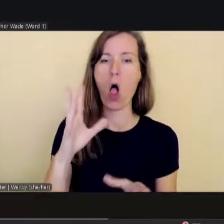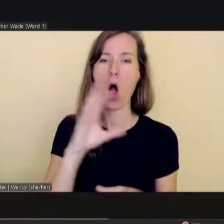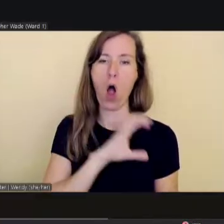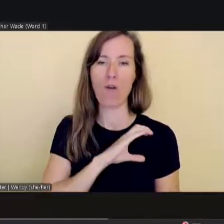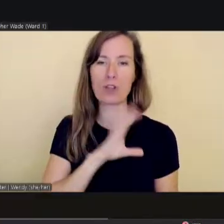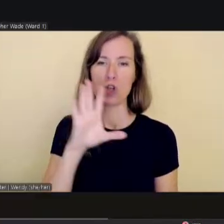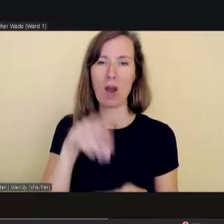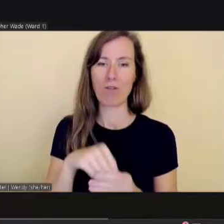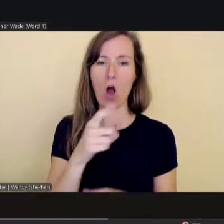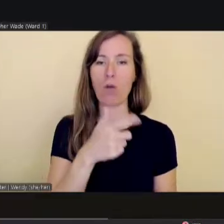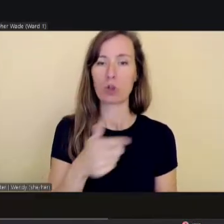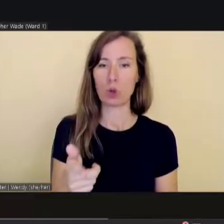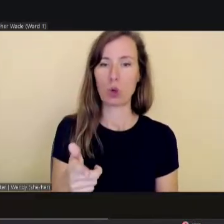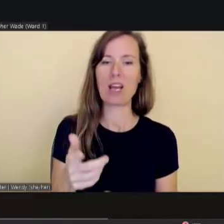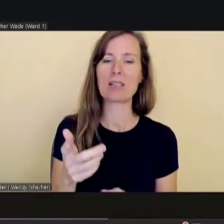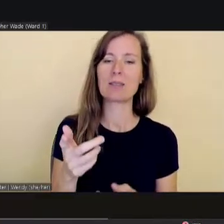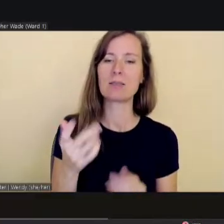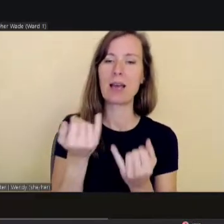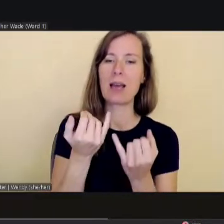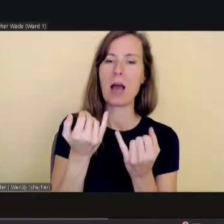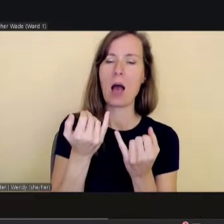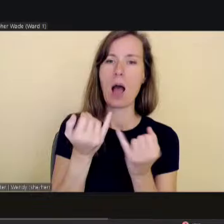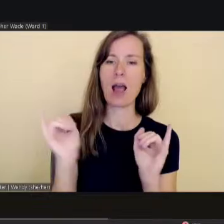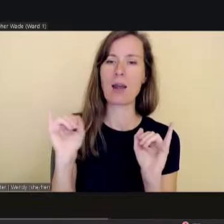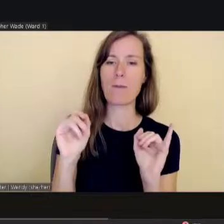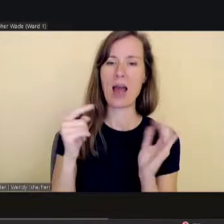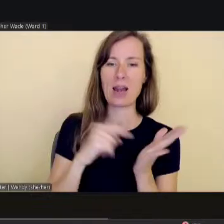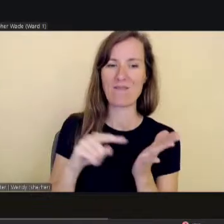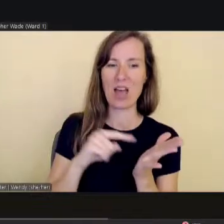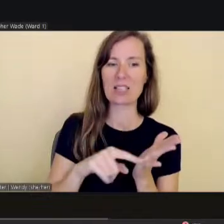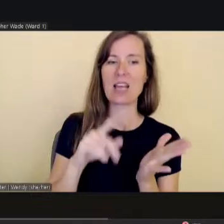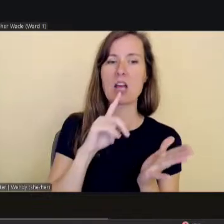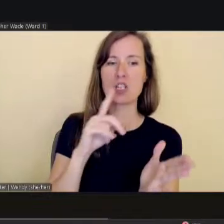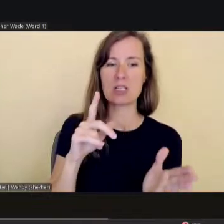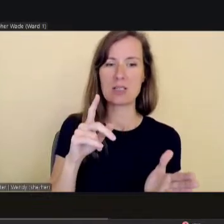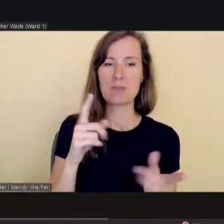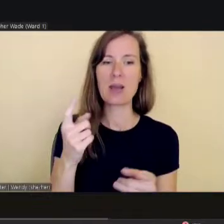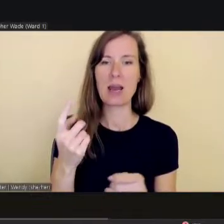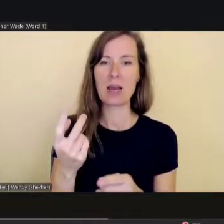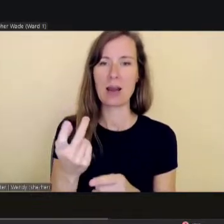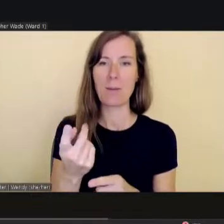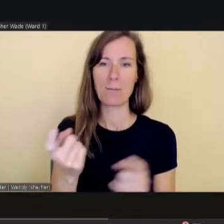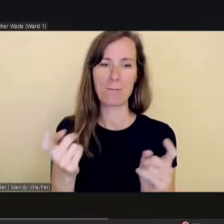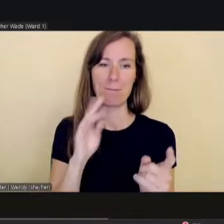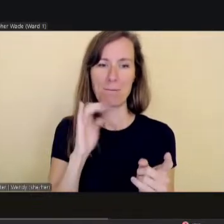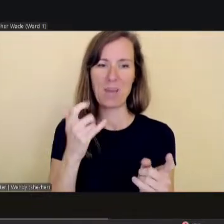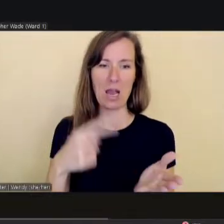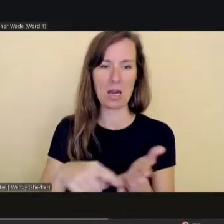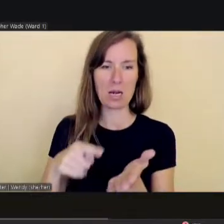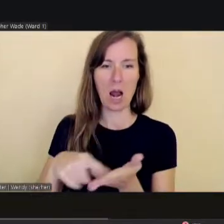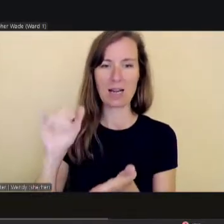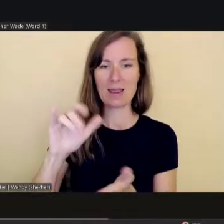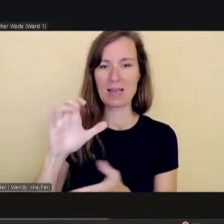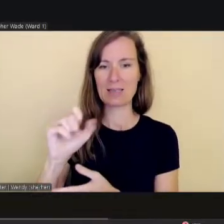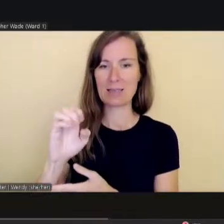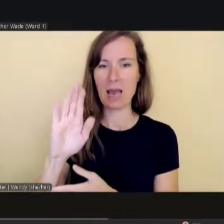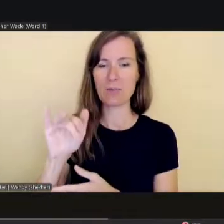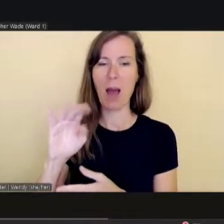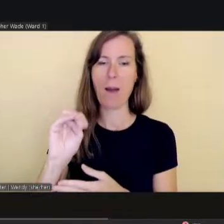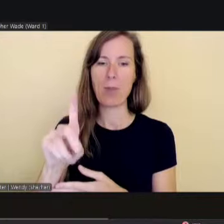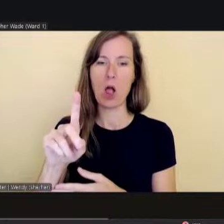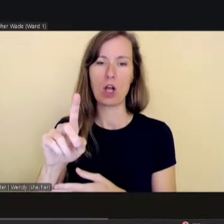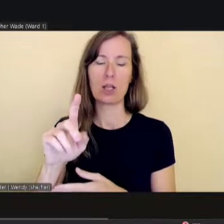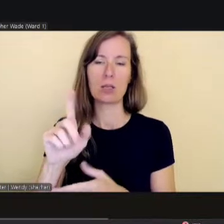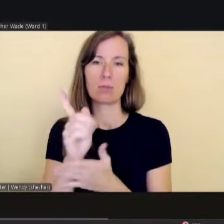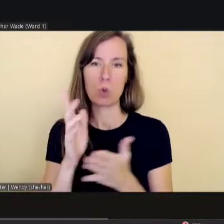further information about that investigation must be released by that office. This mayor and council is committed to transparency, and we will